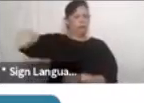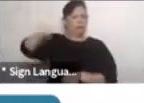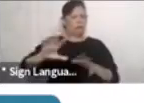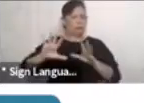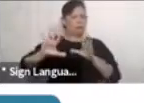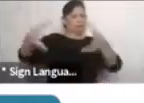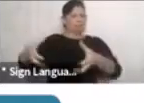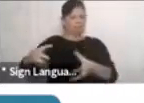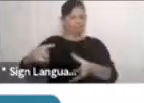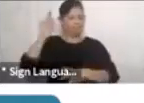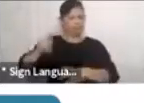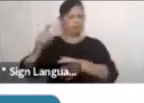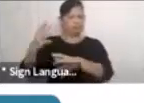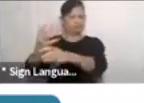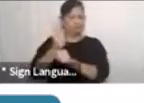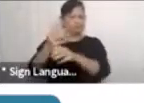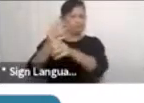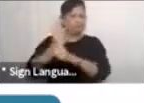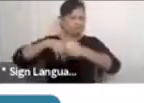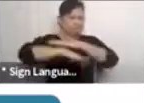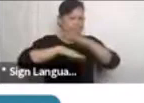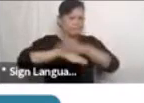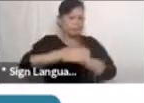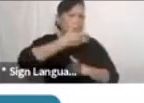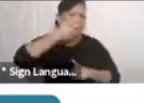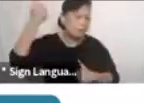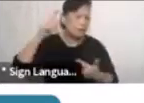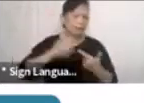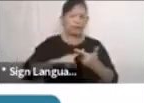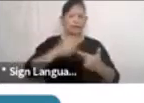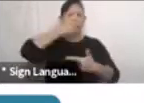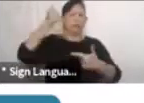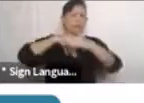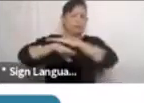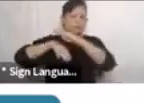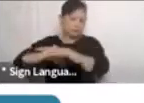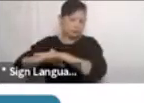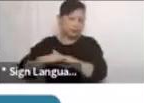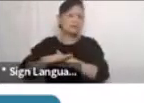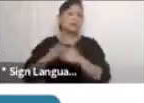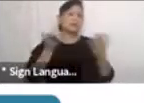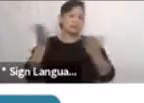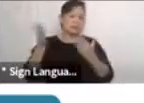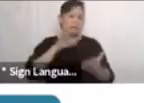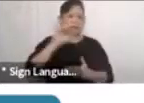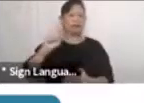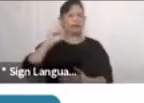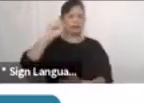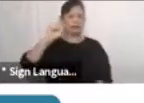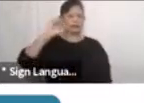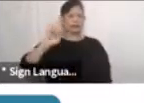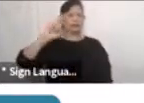have better access to information and better access to services on sexual and reproductive health and rights.